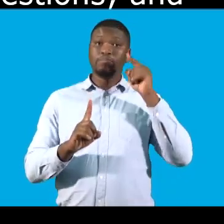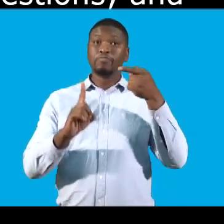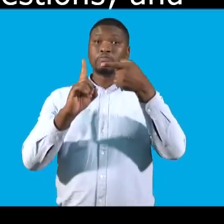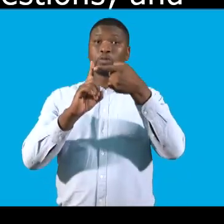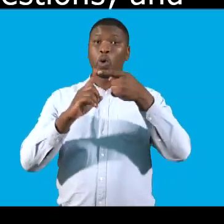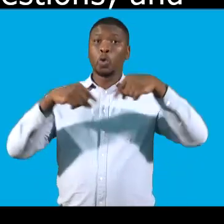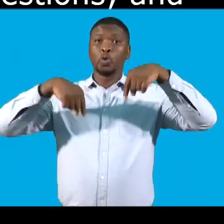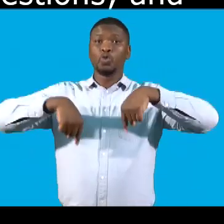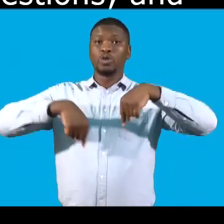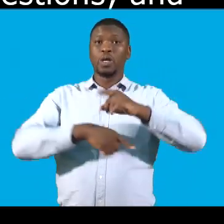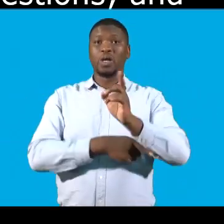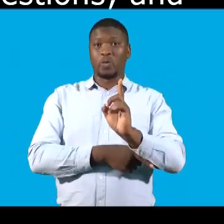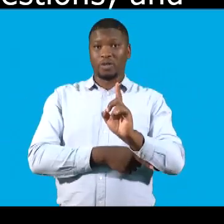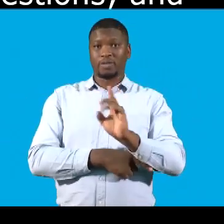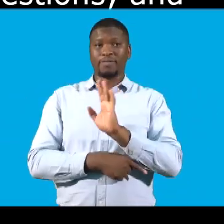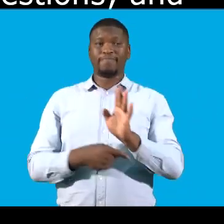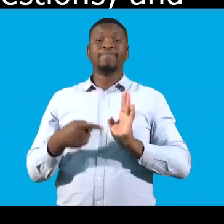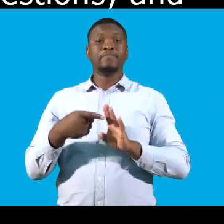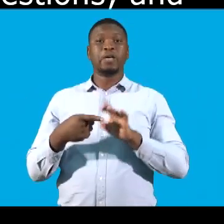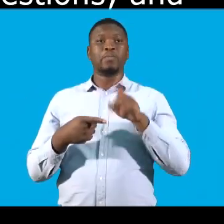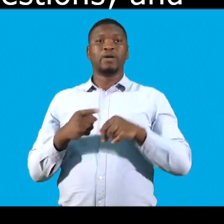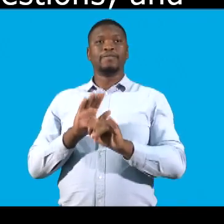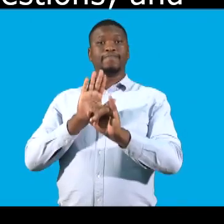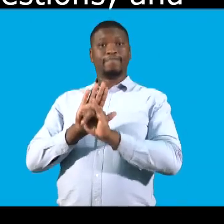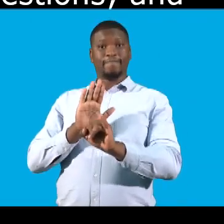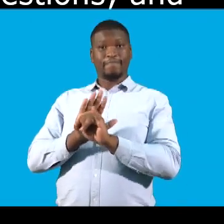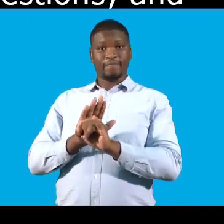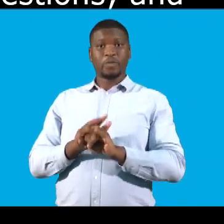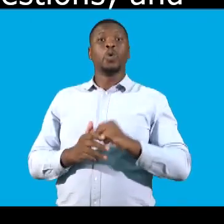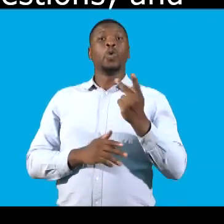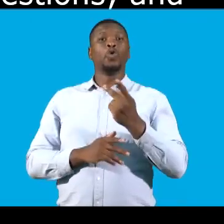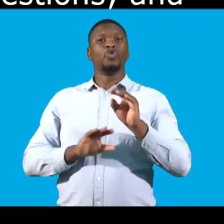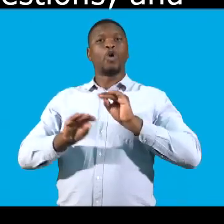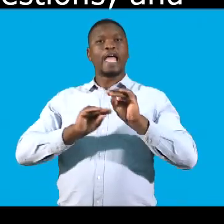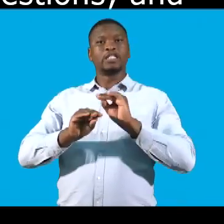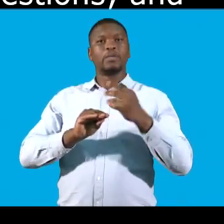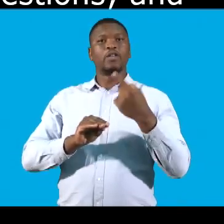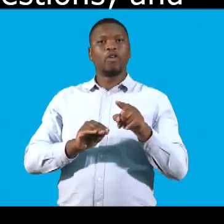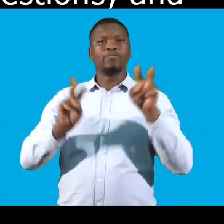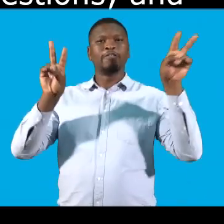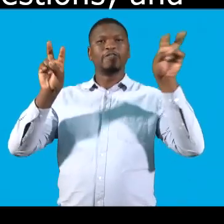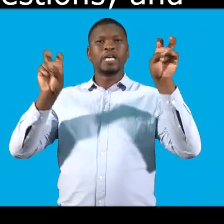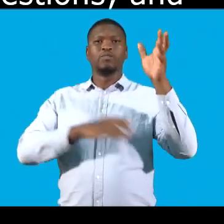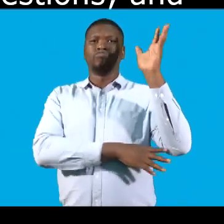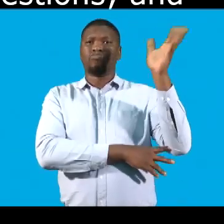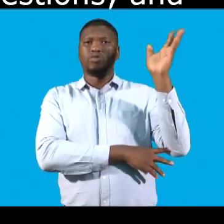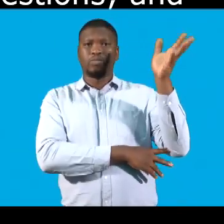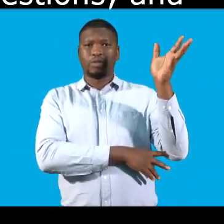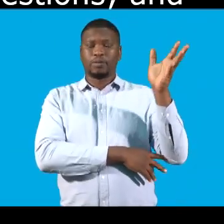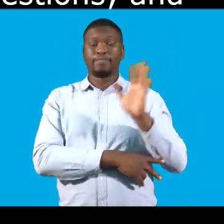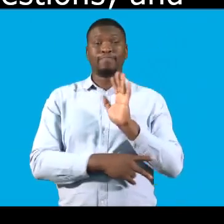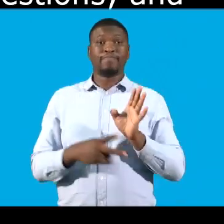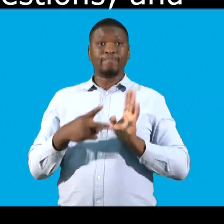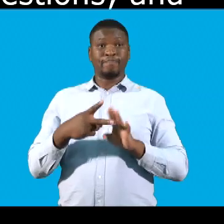The objectives of today's lesson are to identify and explain basic figures of speech and to